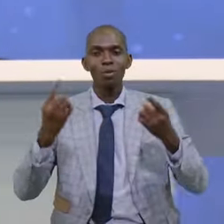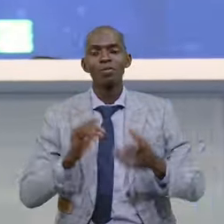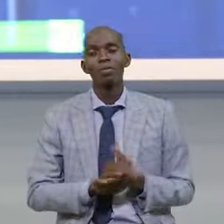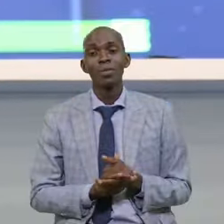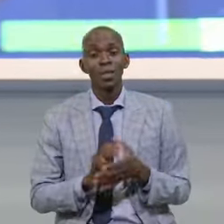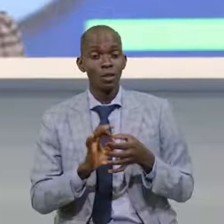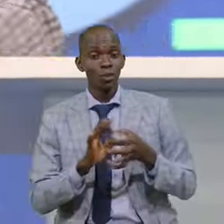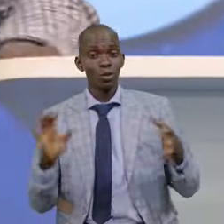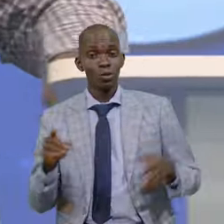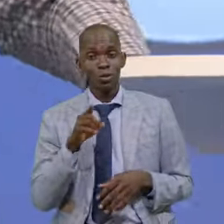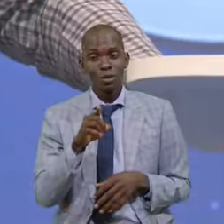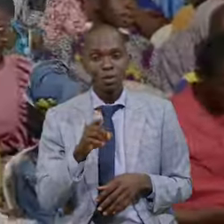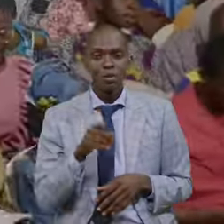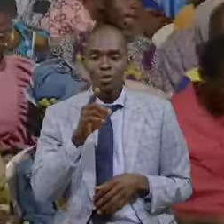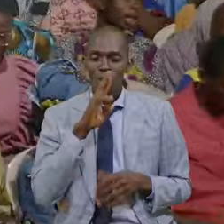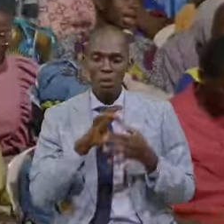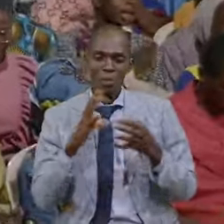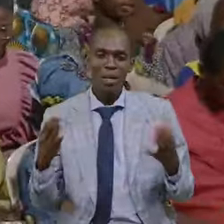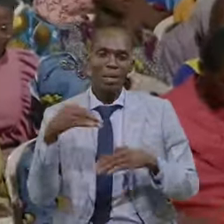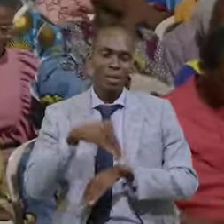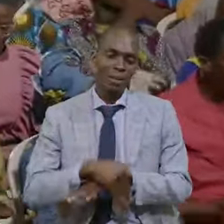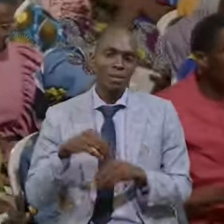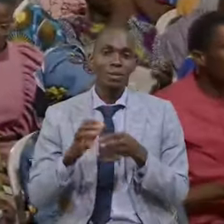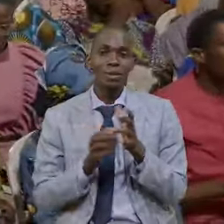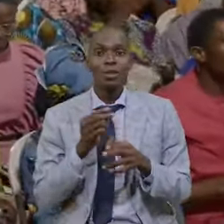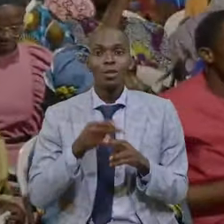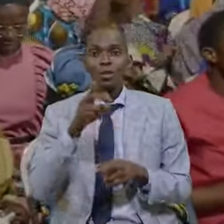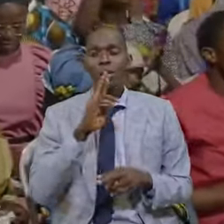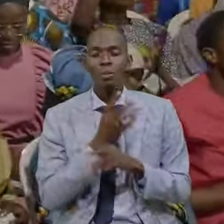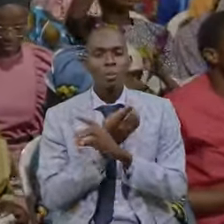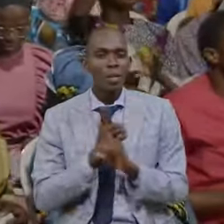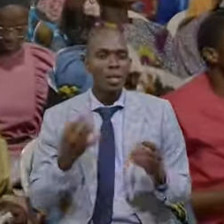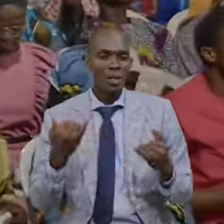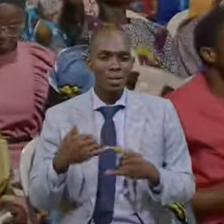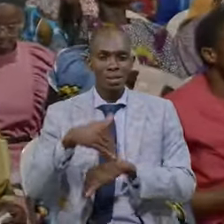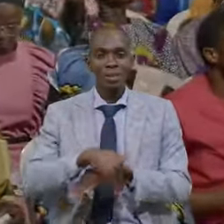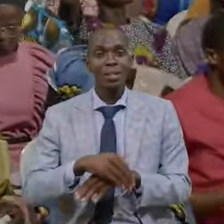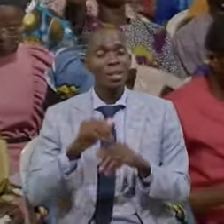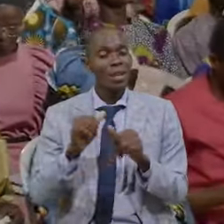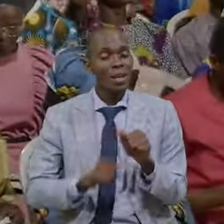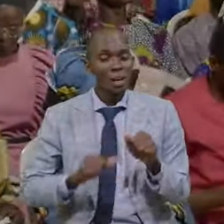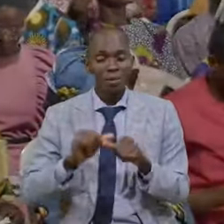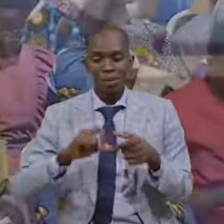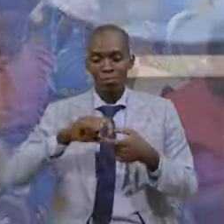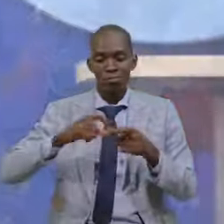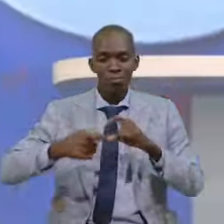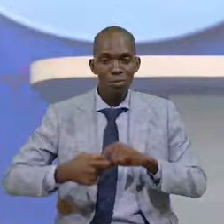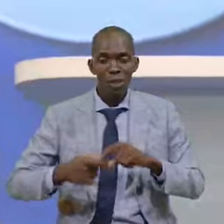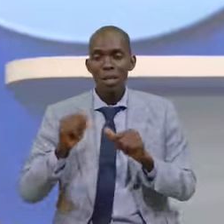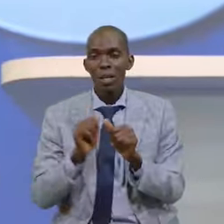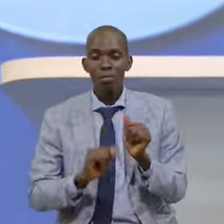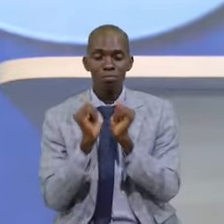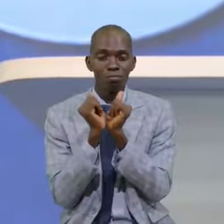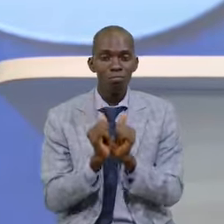Loose him. You are loose tonight. You are delivered tonight. Every chain, every shackle in